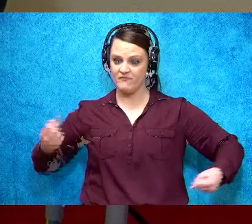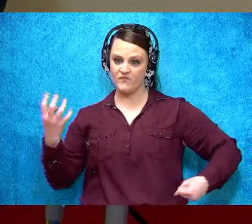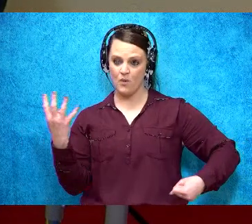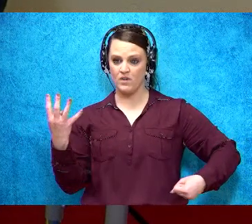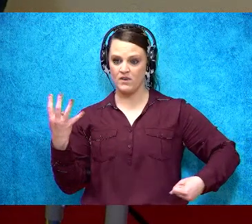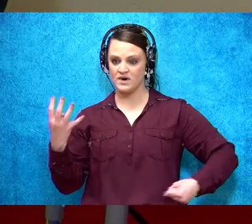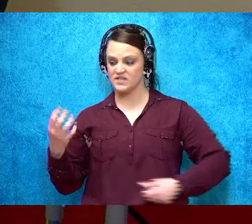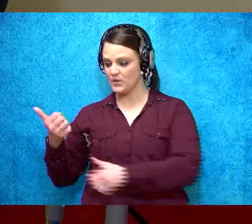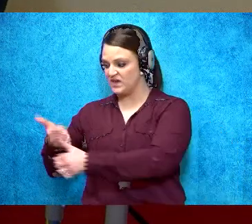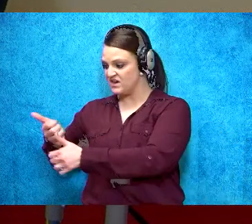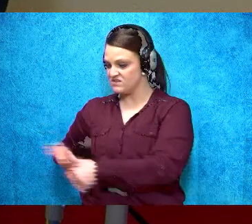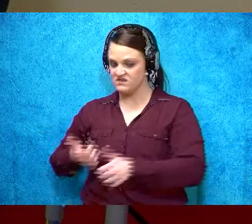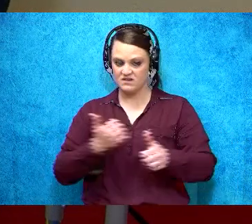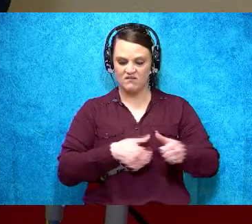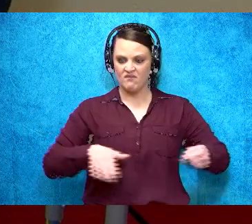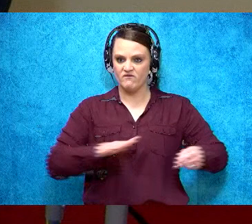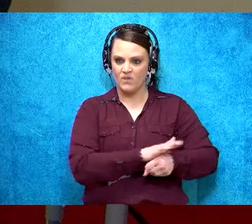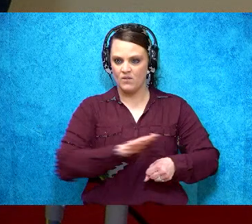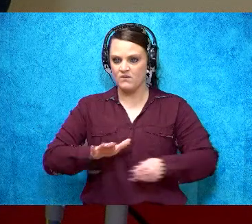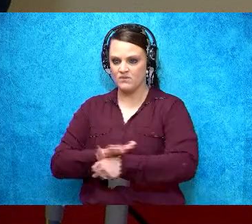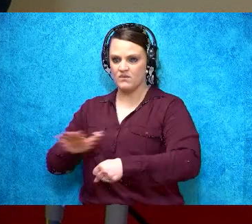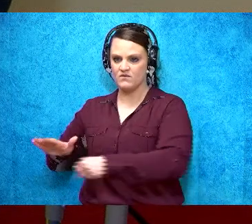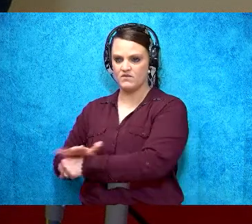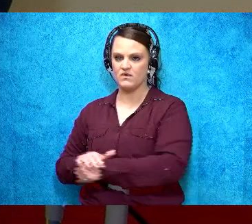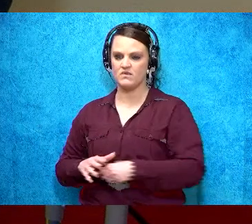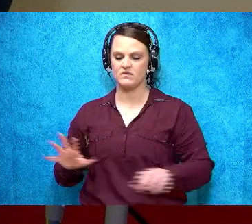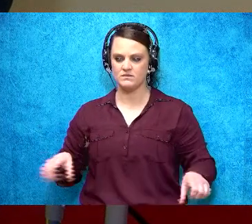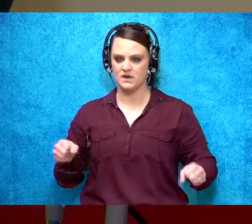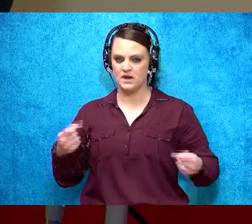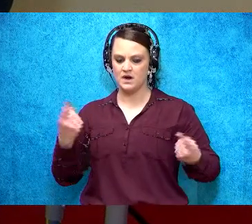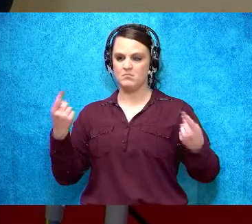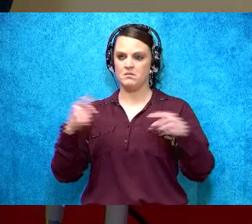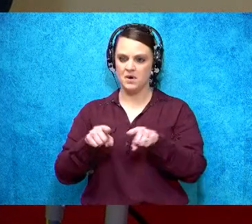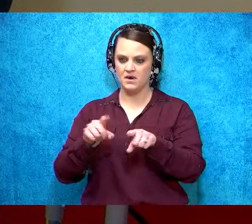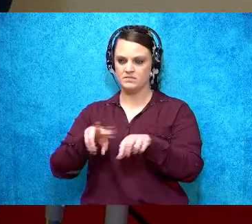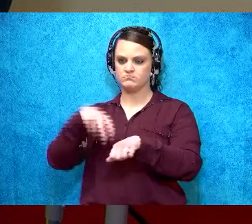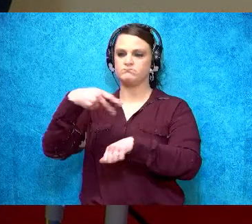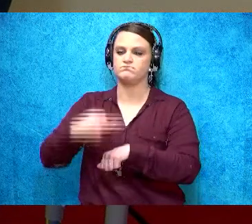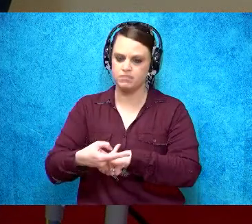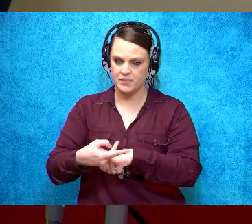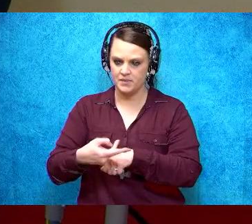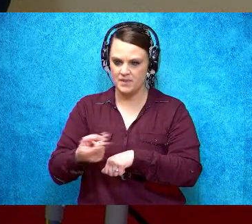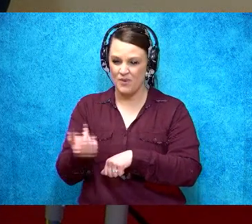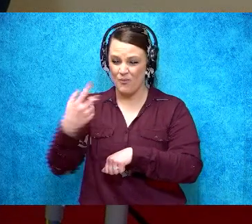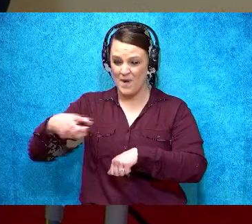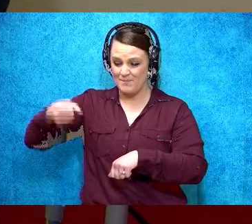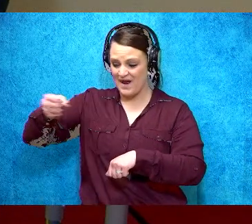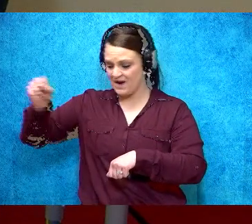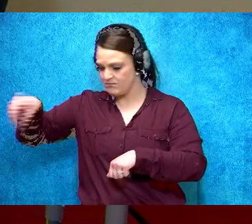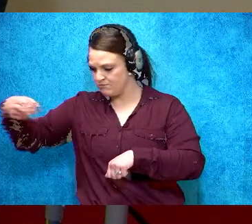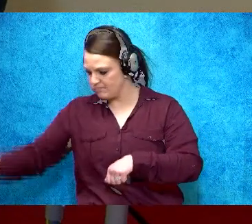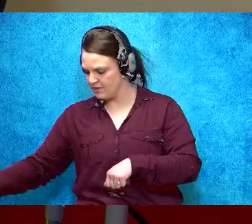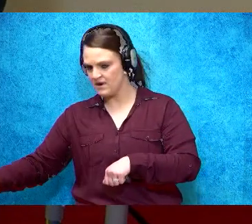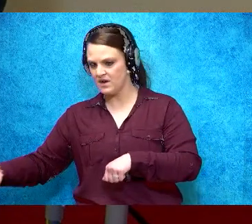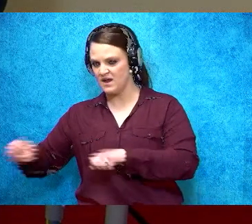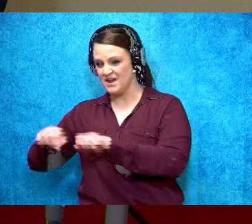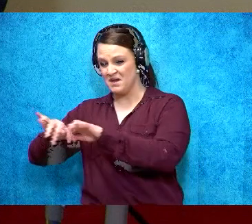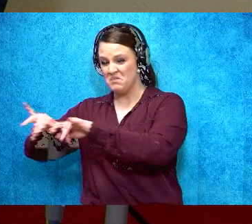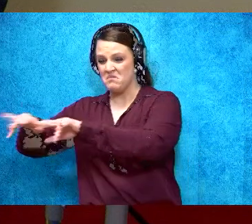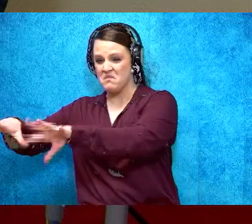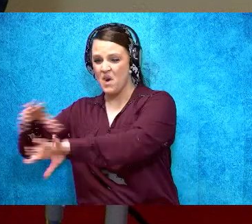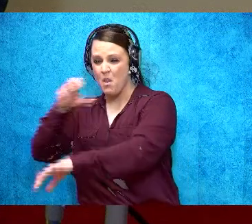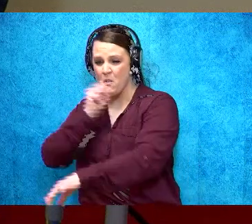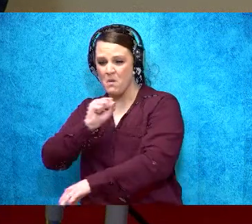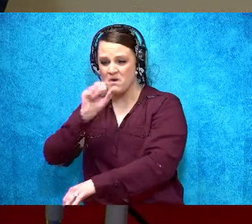each one filled to the brim. Suddenly, he tripped, and one of the bags fell, spilling